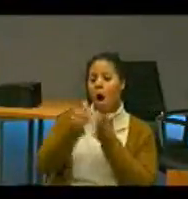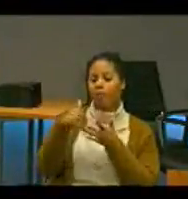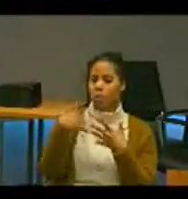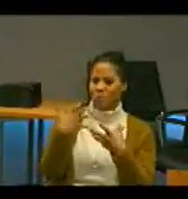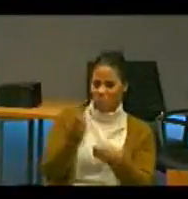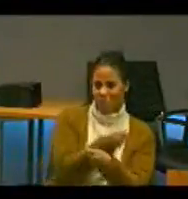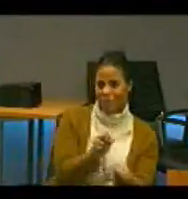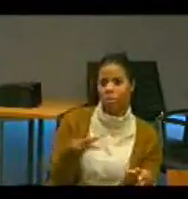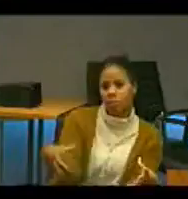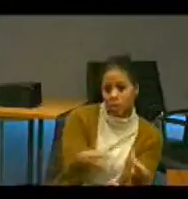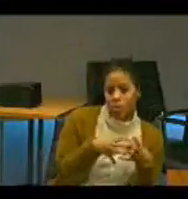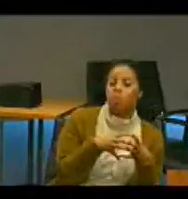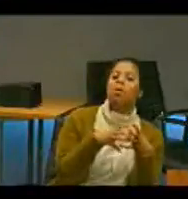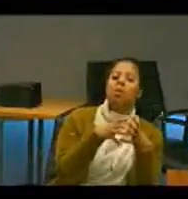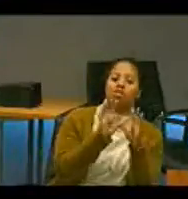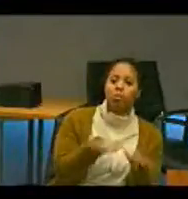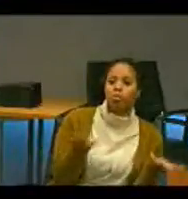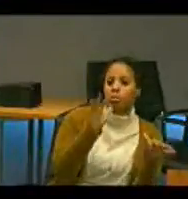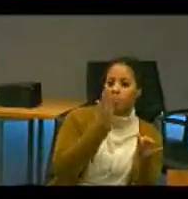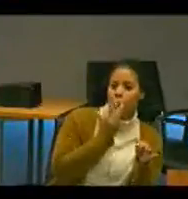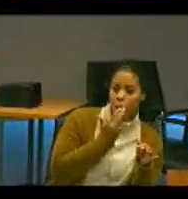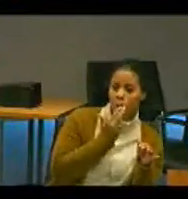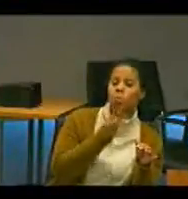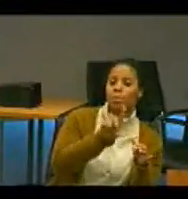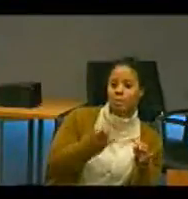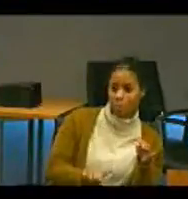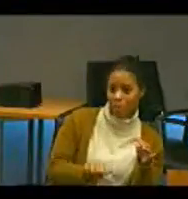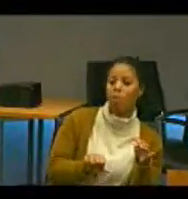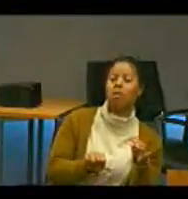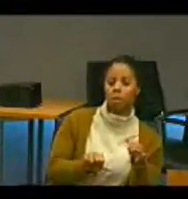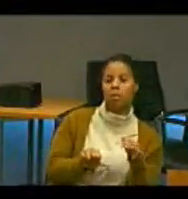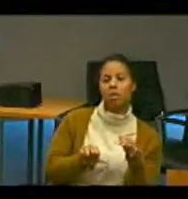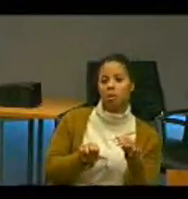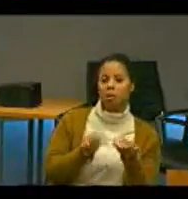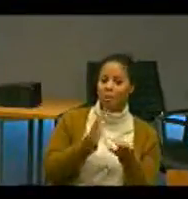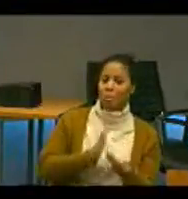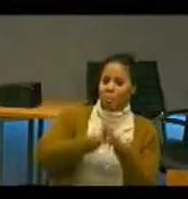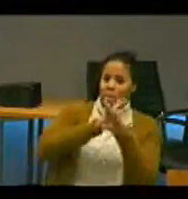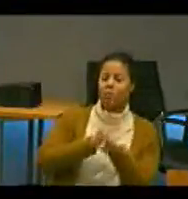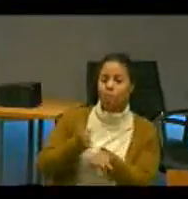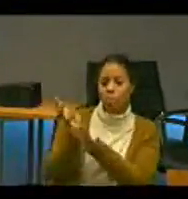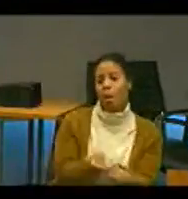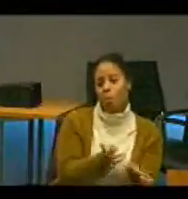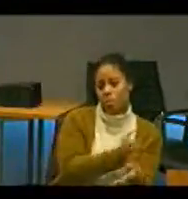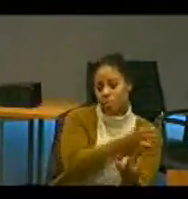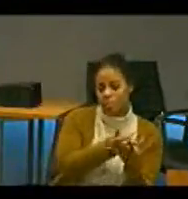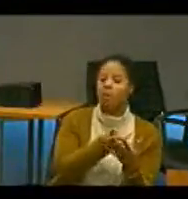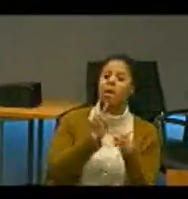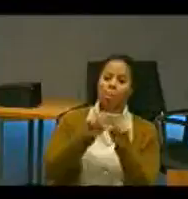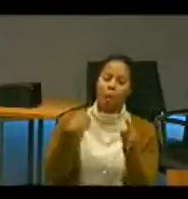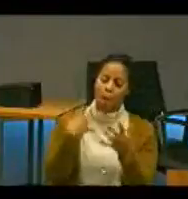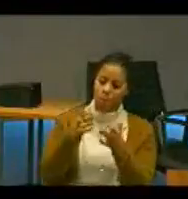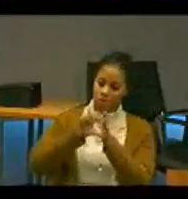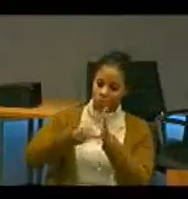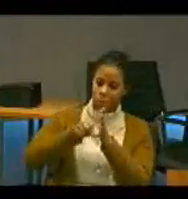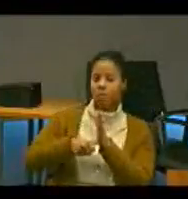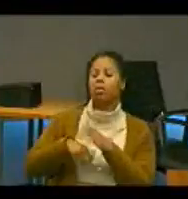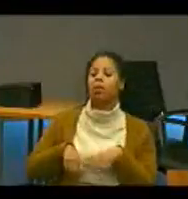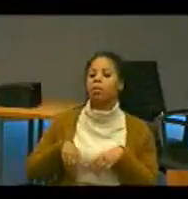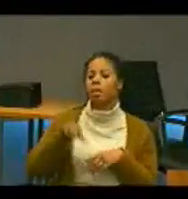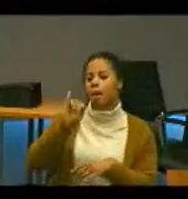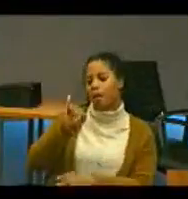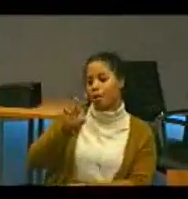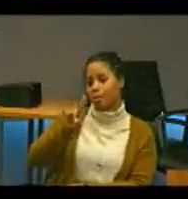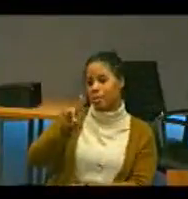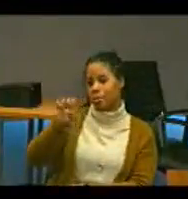color with disabilities from the school to prison pipeline, I will restrict my remarks to a particular provision under the Individuals with Disabilities Education Act, or